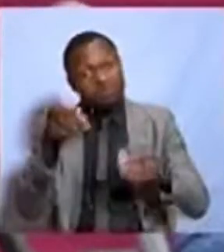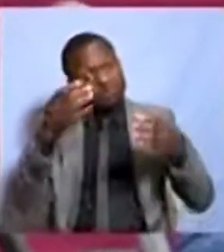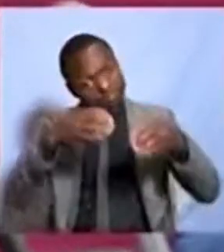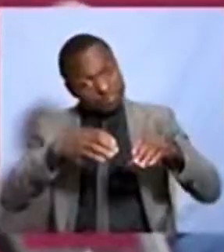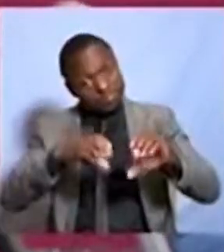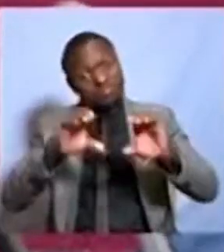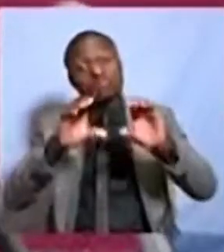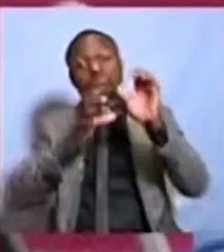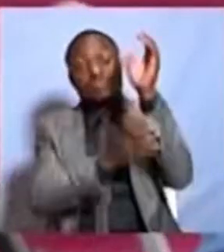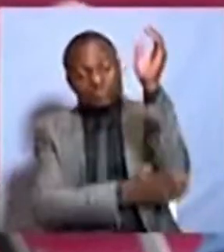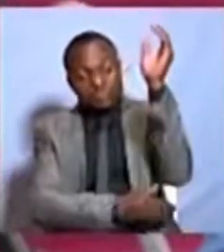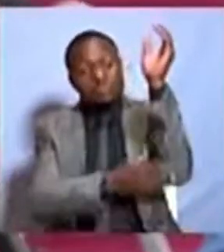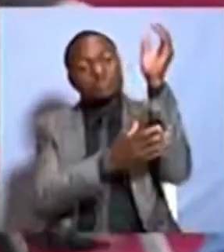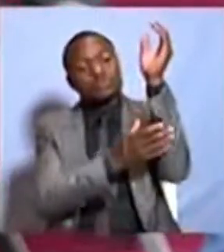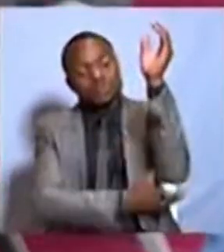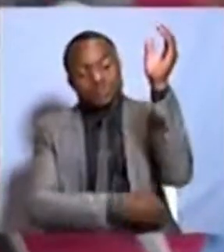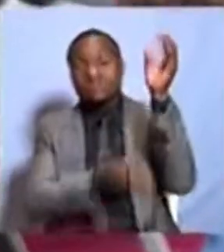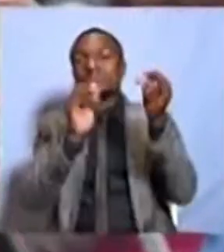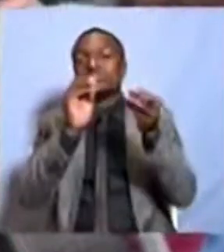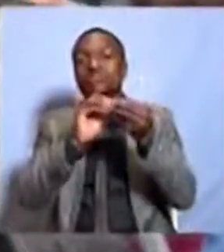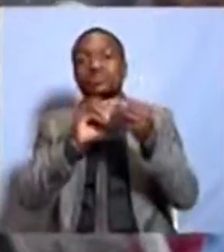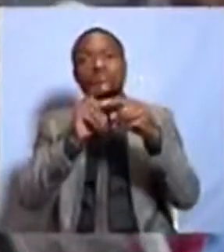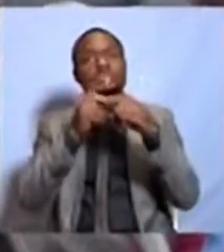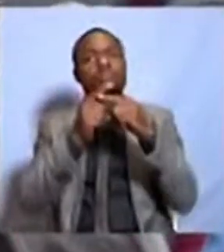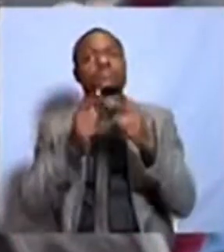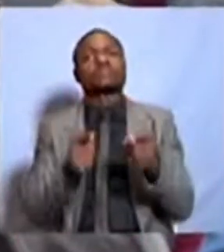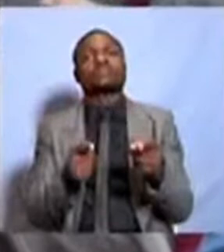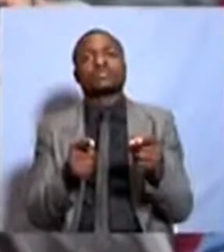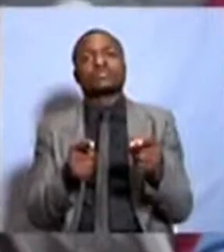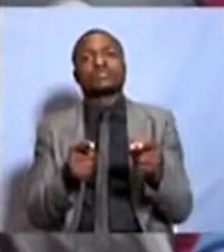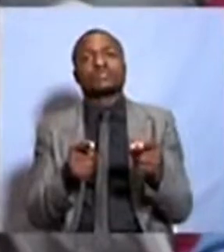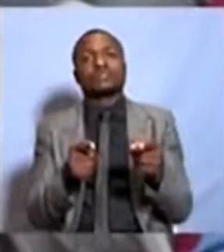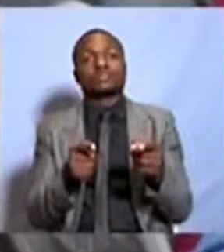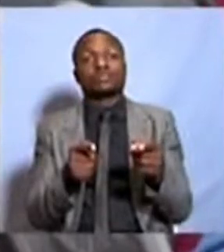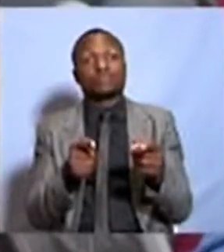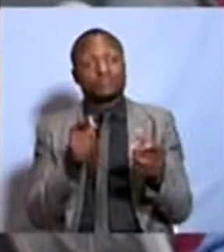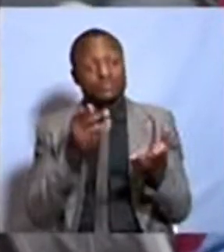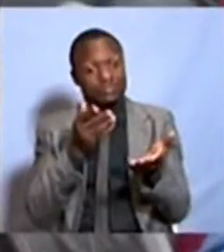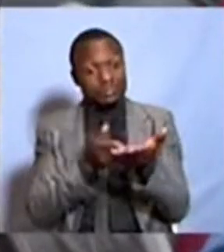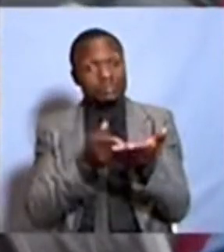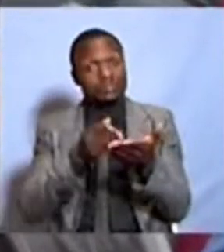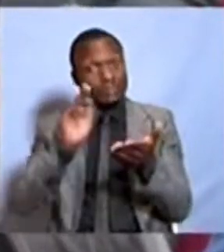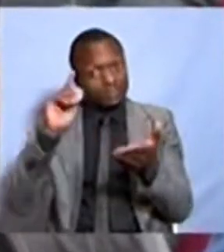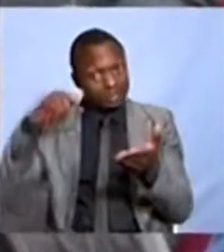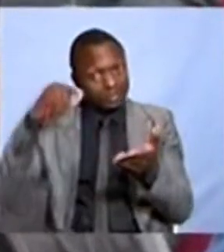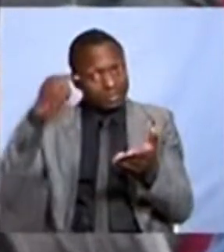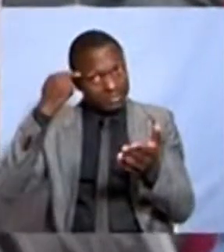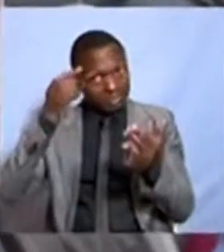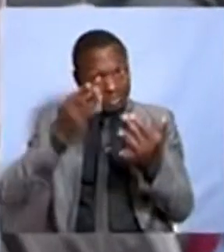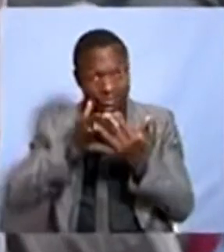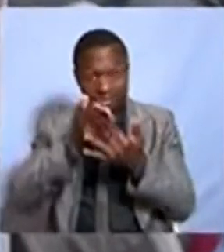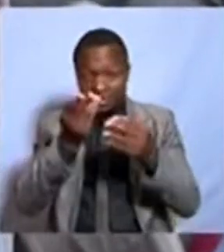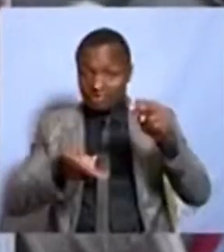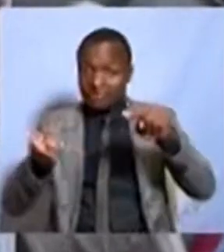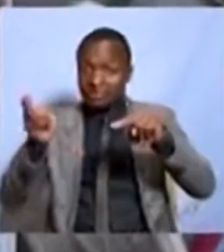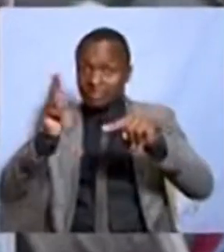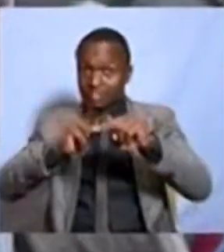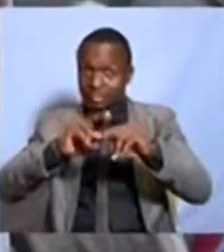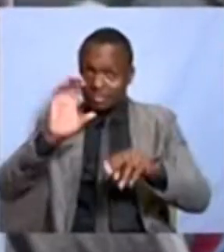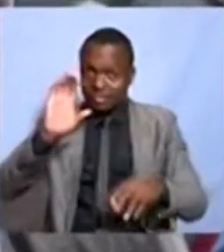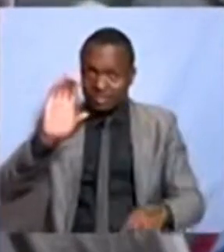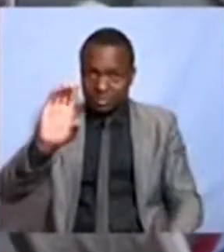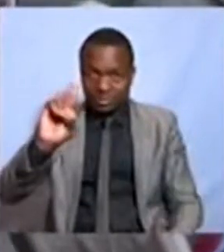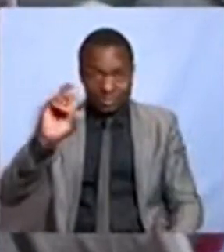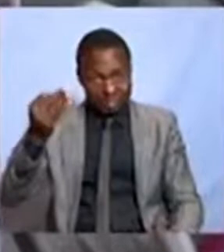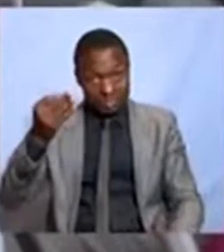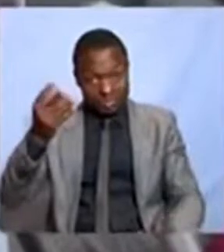being vulnerable, but viable. So now I think this government, the European government, through the increased CDF, it has given